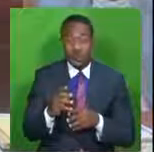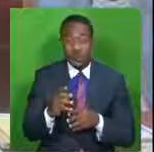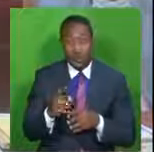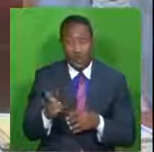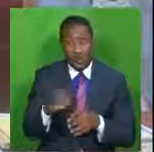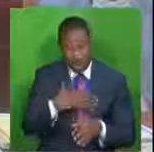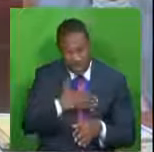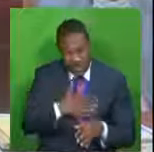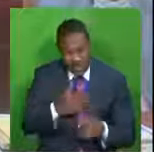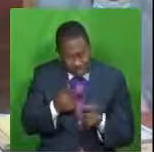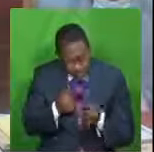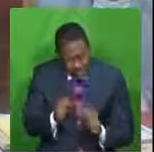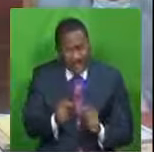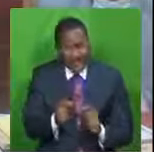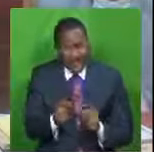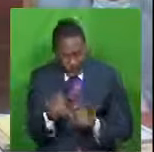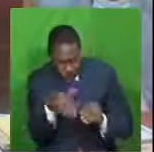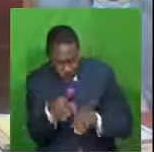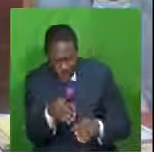technical bench.